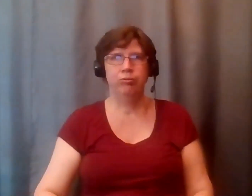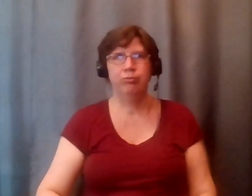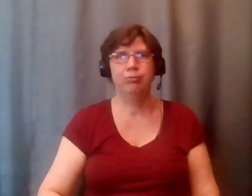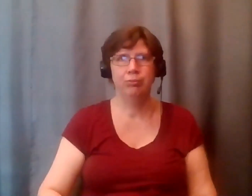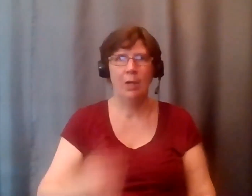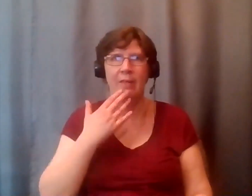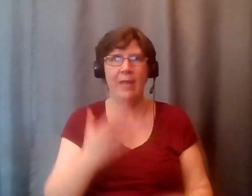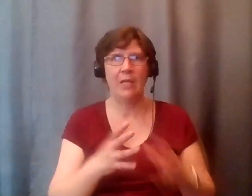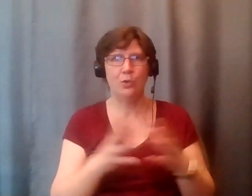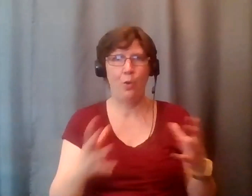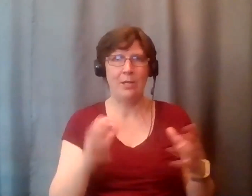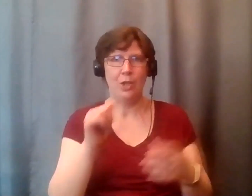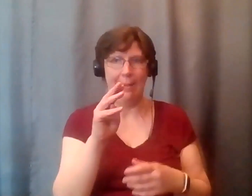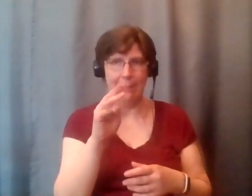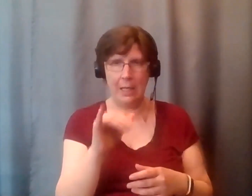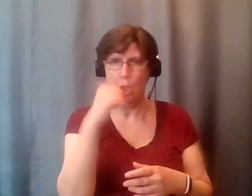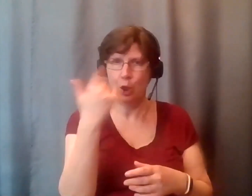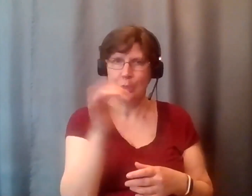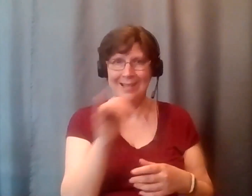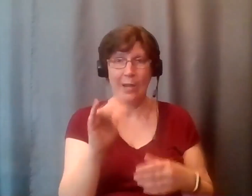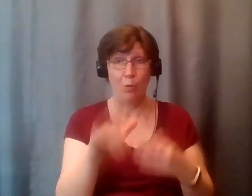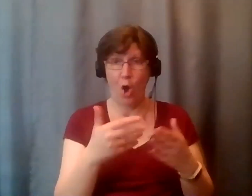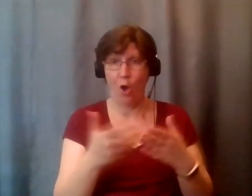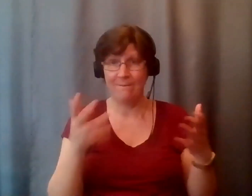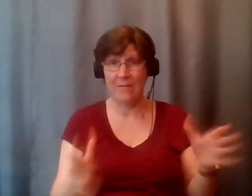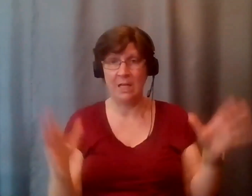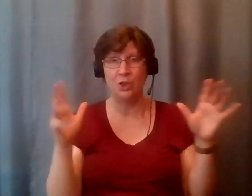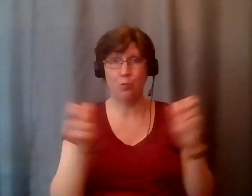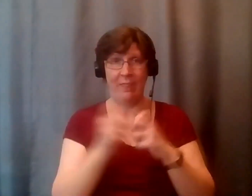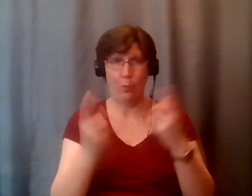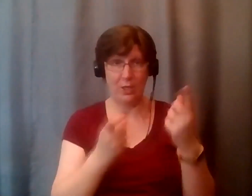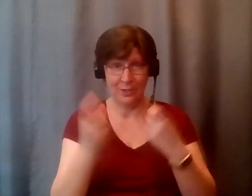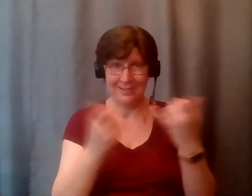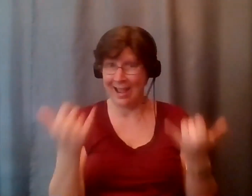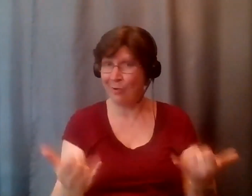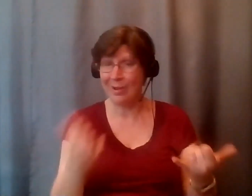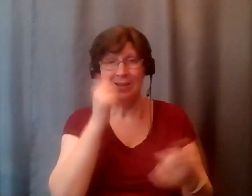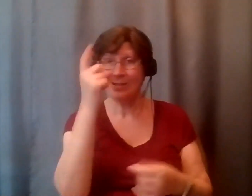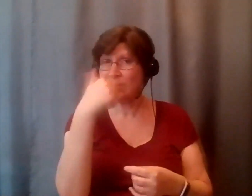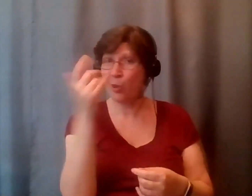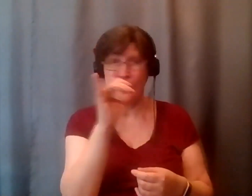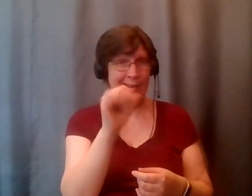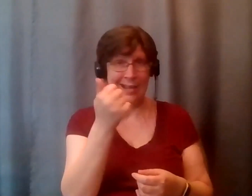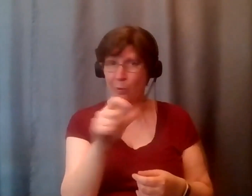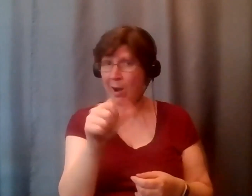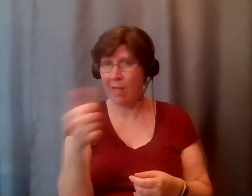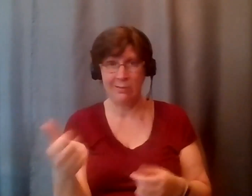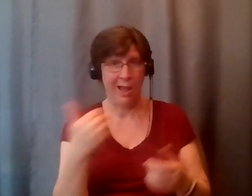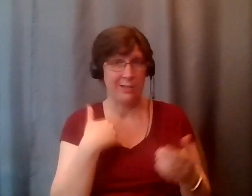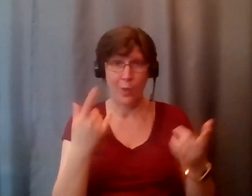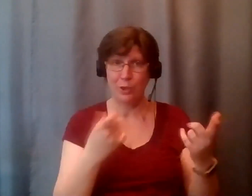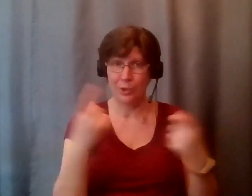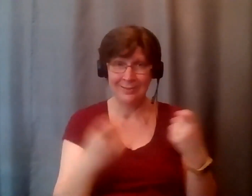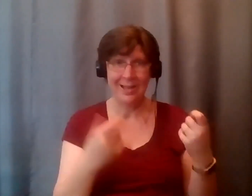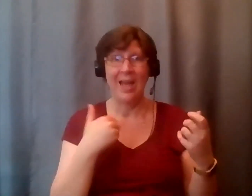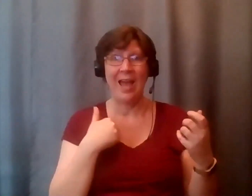Thank you so much, Amy. It looks like we are all finished with questions. It doesn't look like anybody else has questions, and I